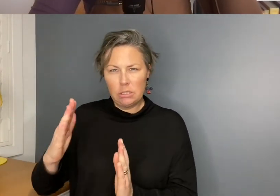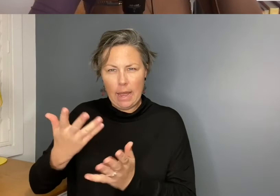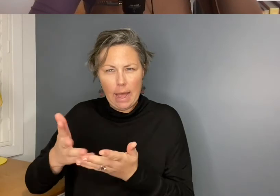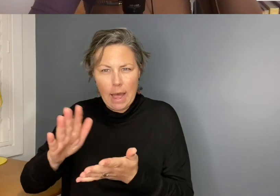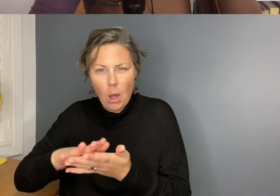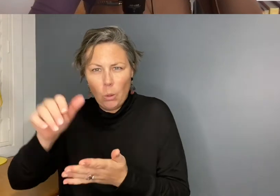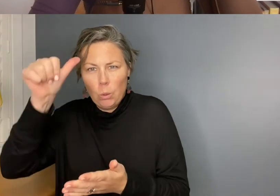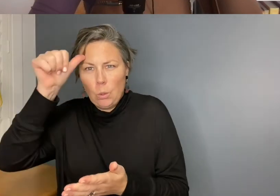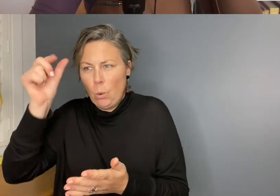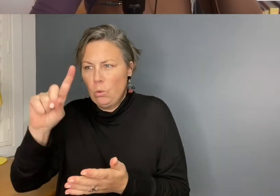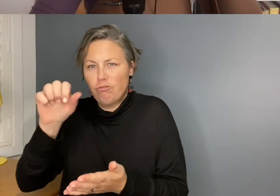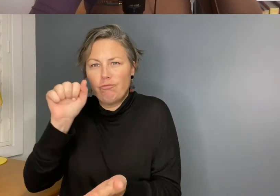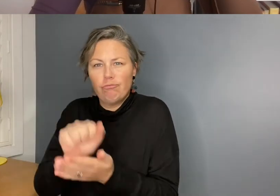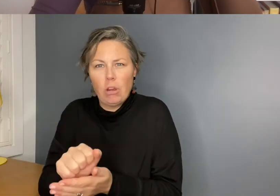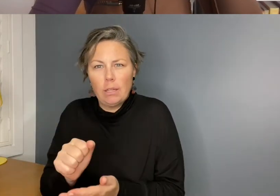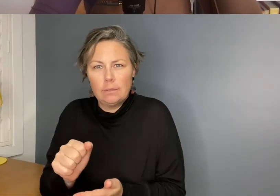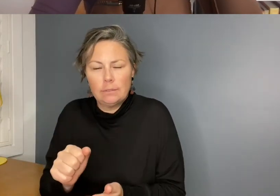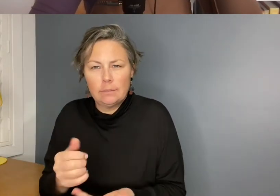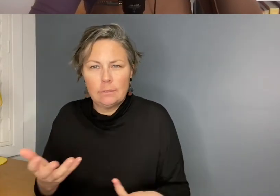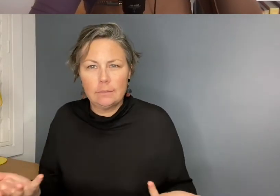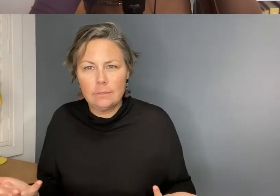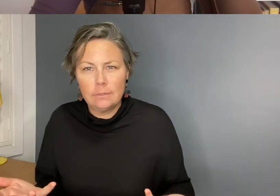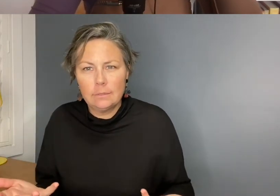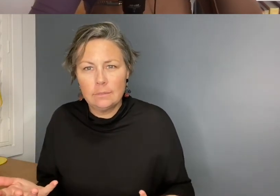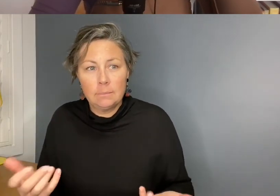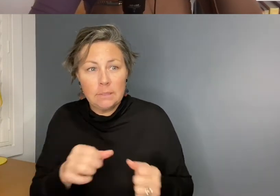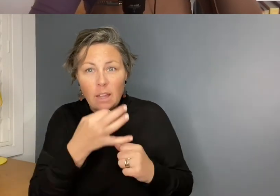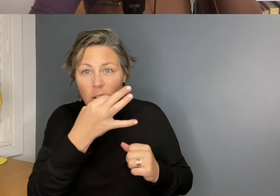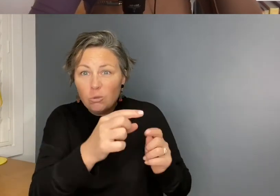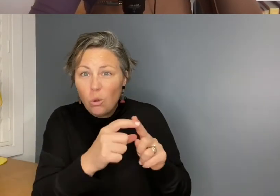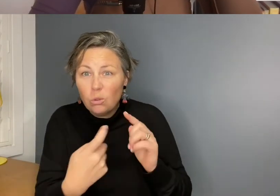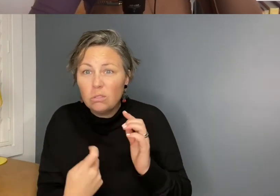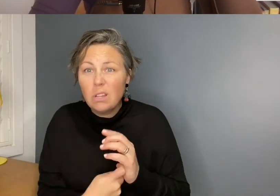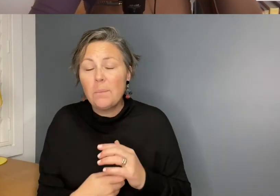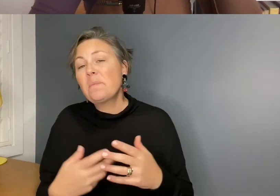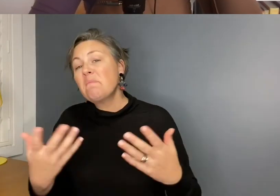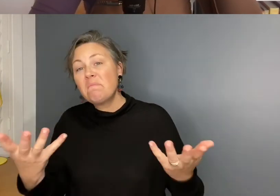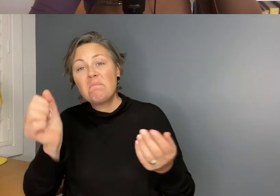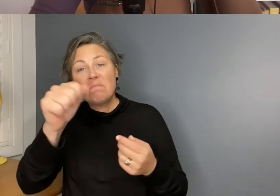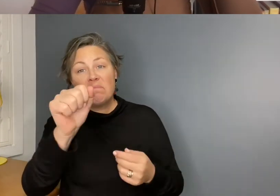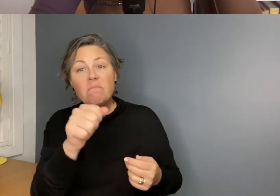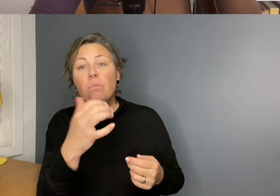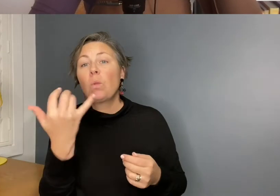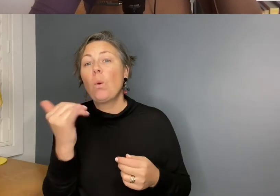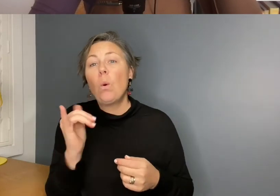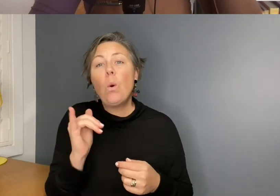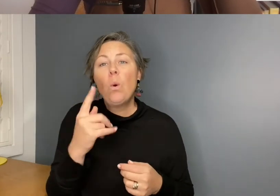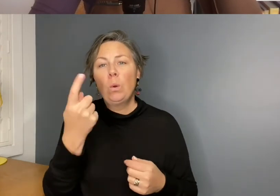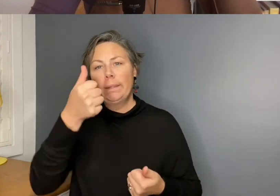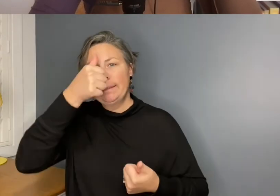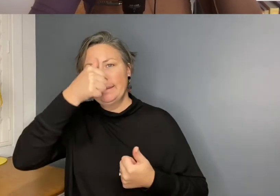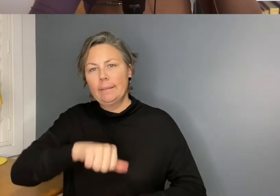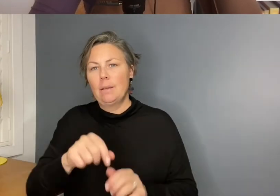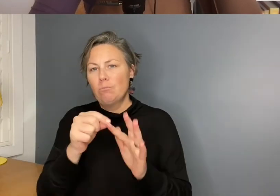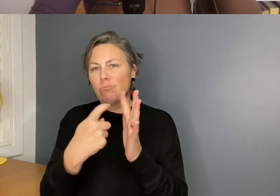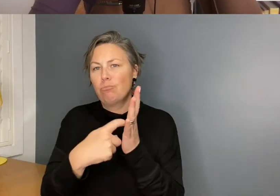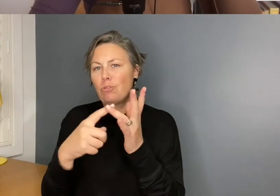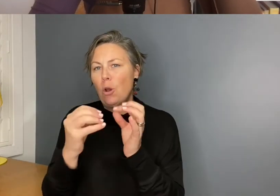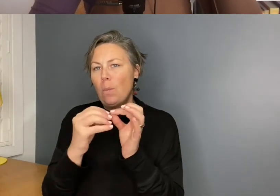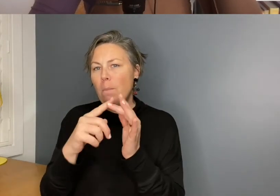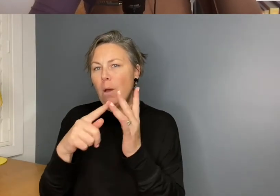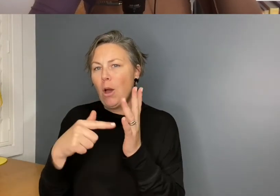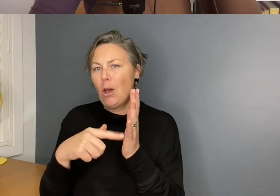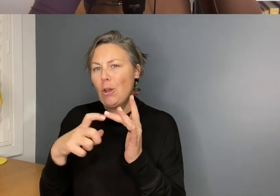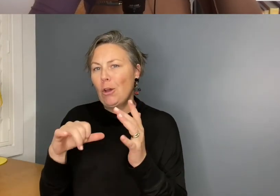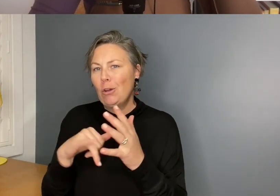what is the right strain for your child? I suppose you would speak to a doctor, but... or somebody who knows probiotics well. So it might be your like doctor,